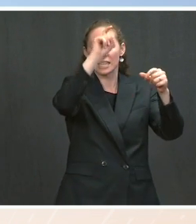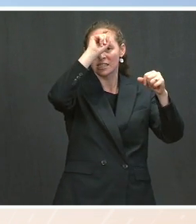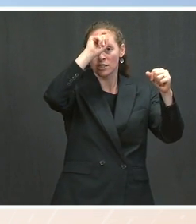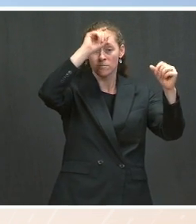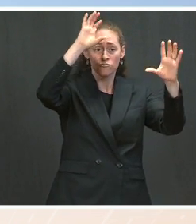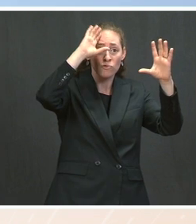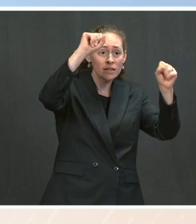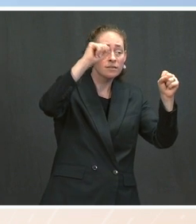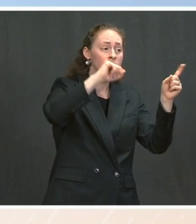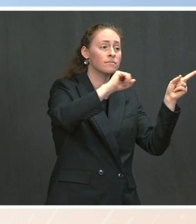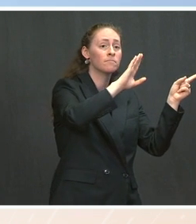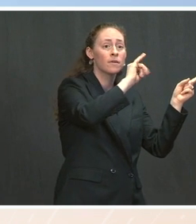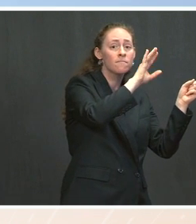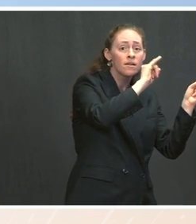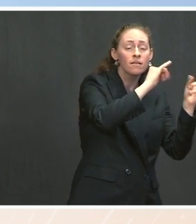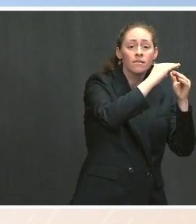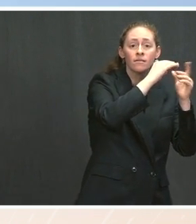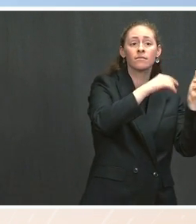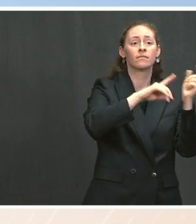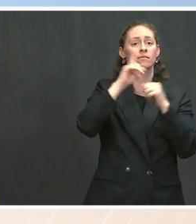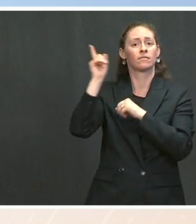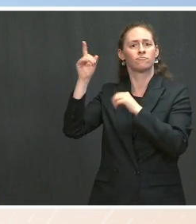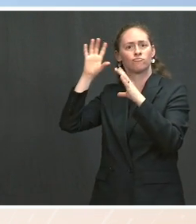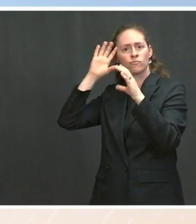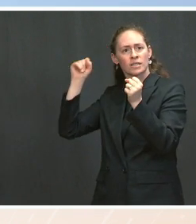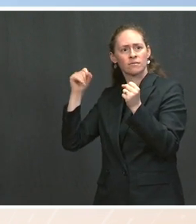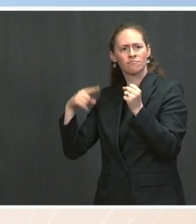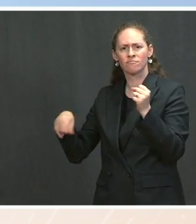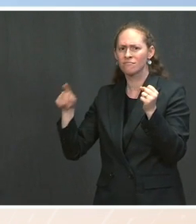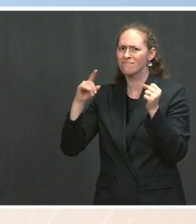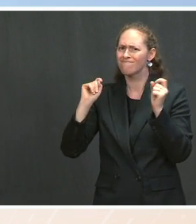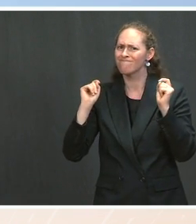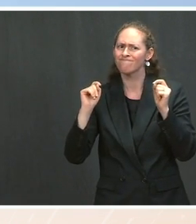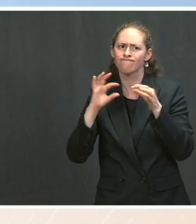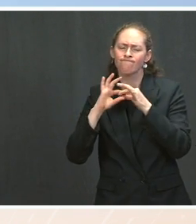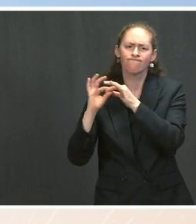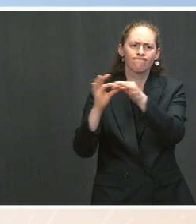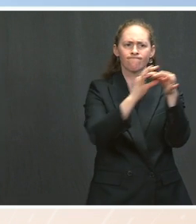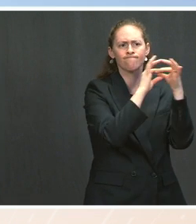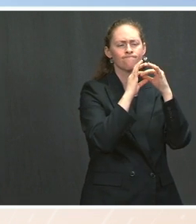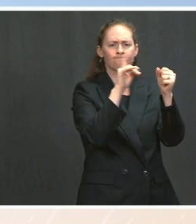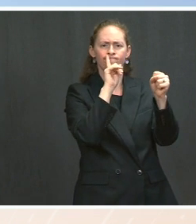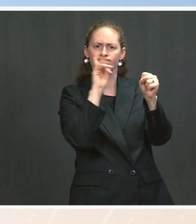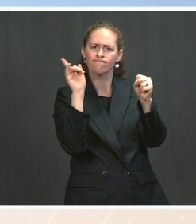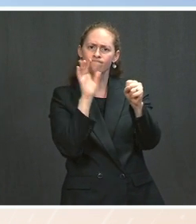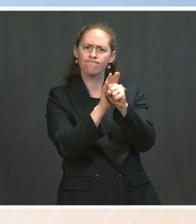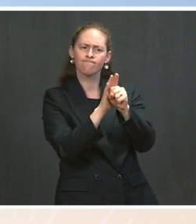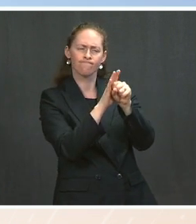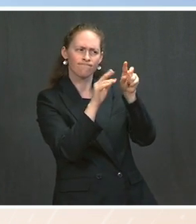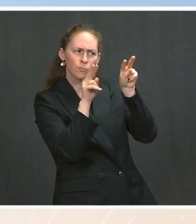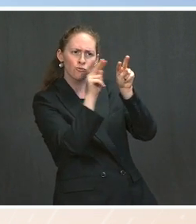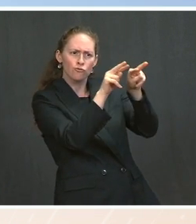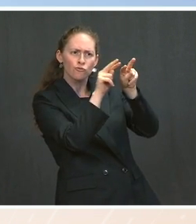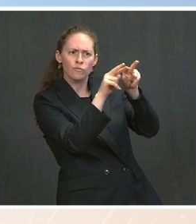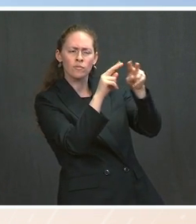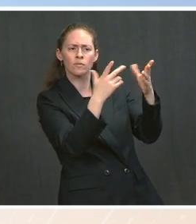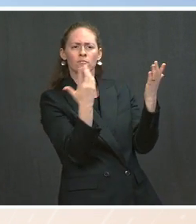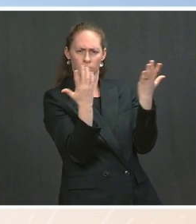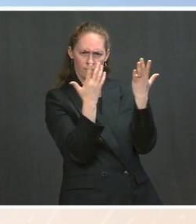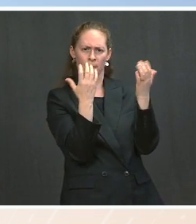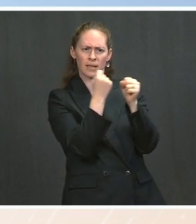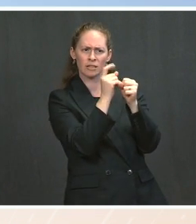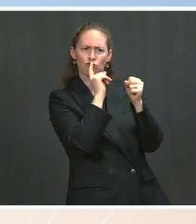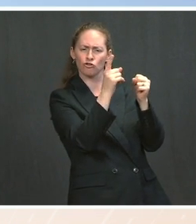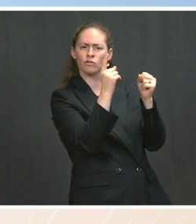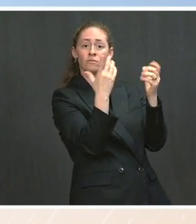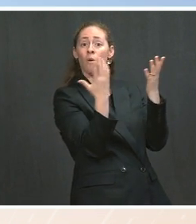region, our commitment to staying disciplined and remaining focused on our overarching objective of bringing an end to the conflict as